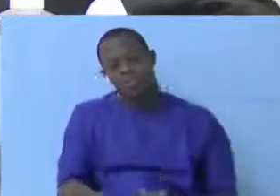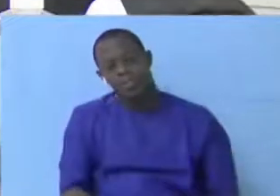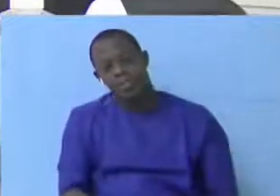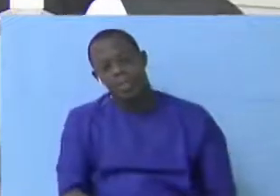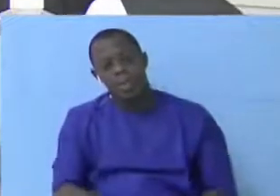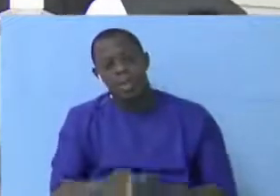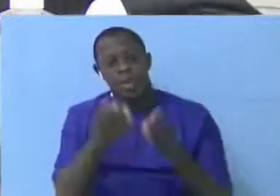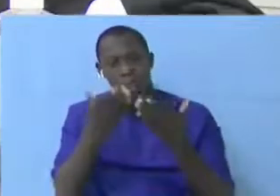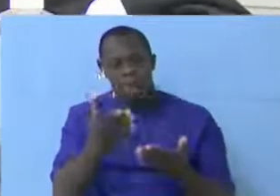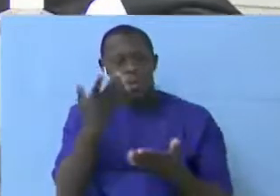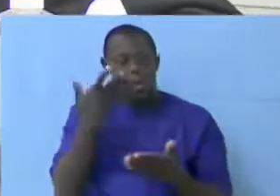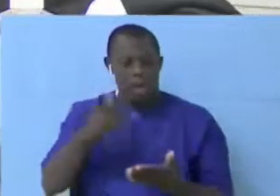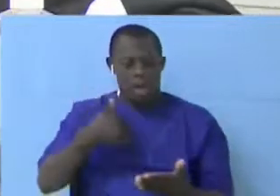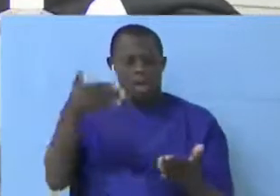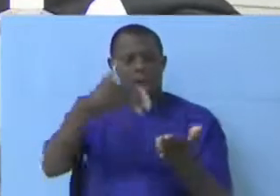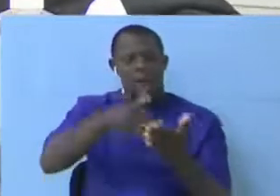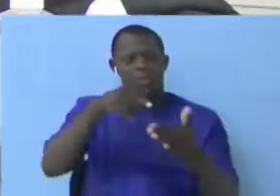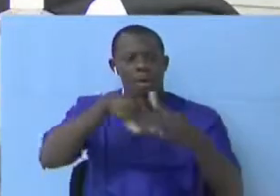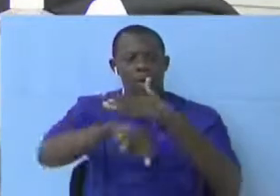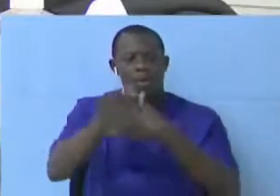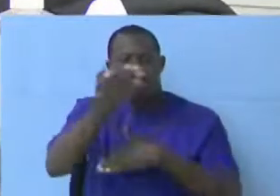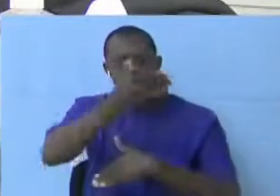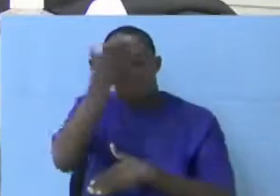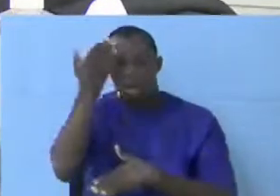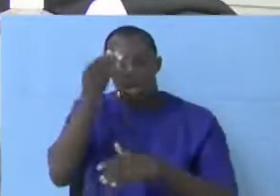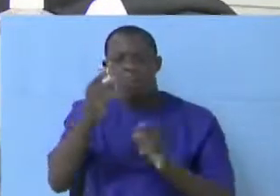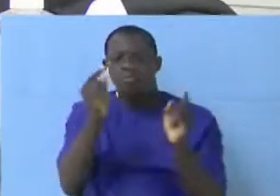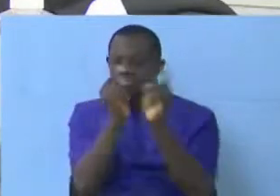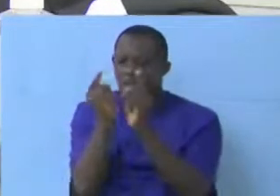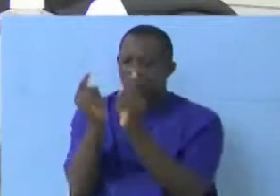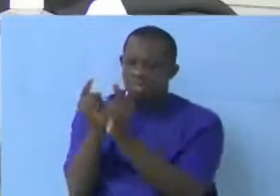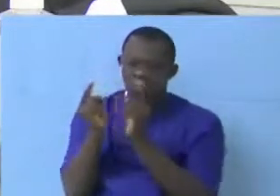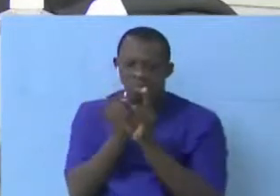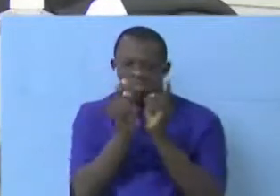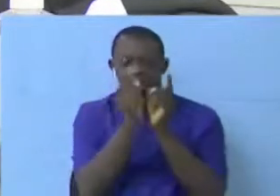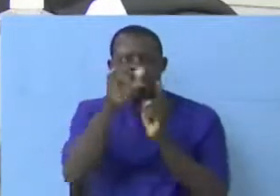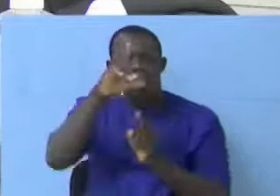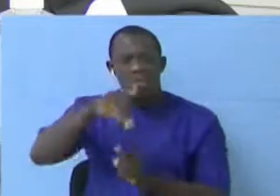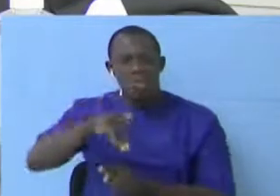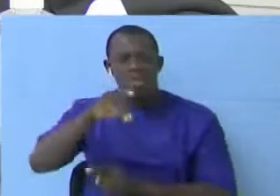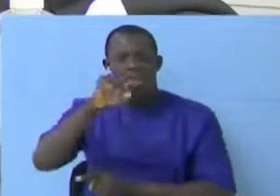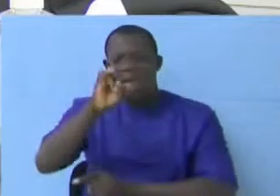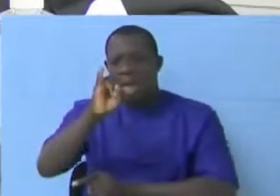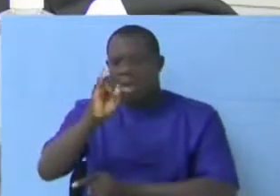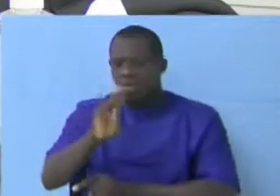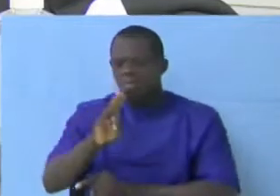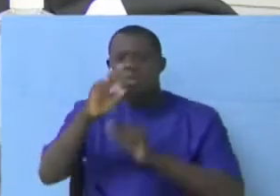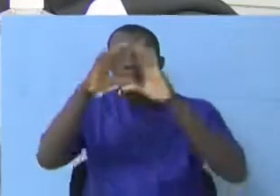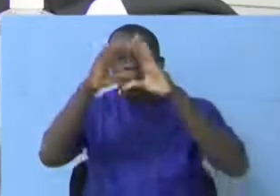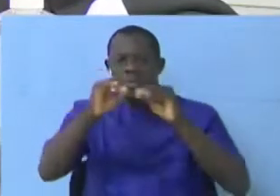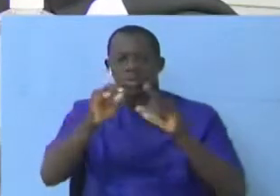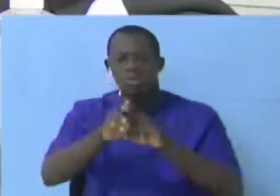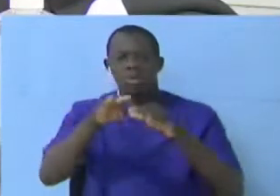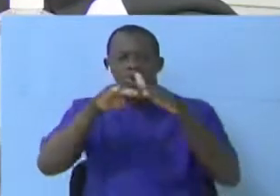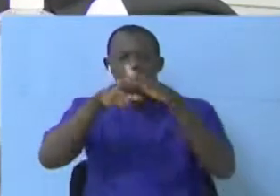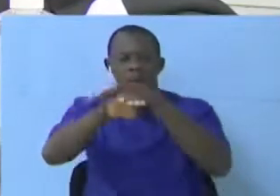So when I came in the morning, I found the paras there. I entered the house.